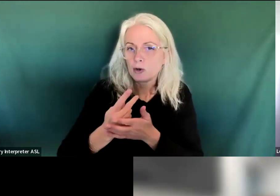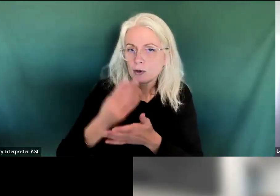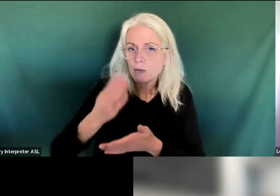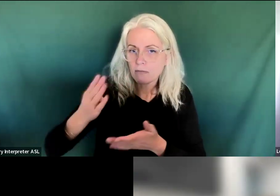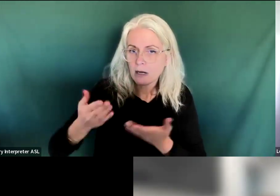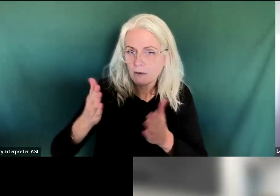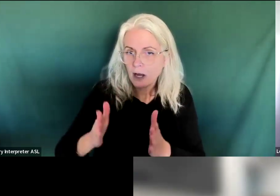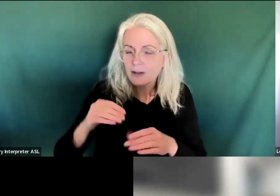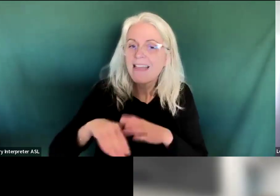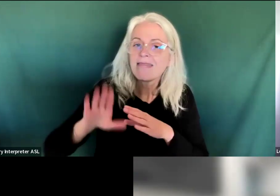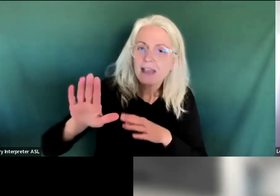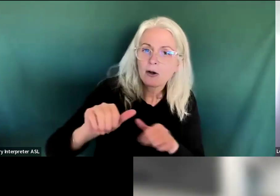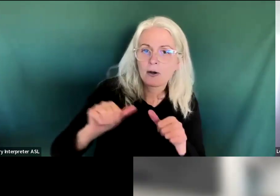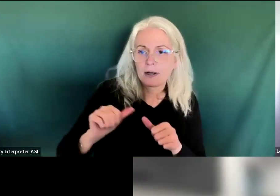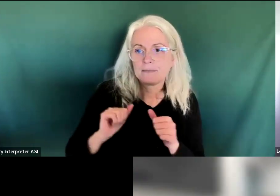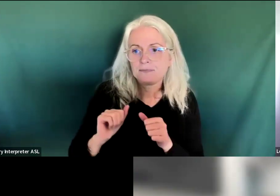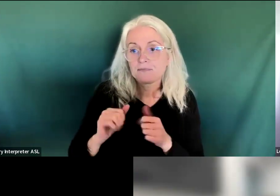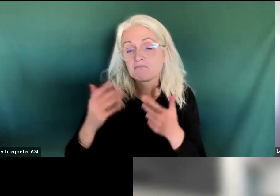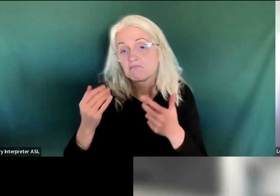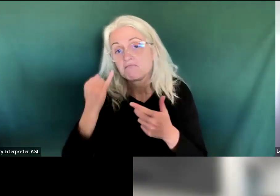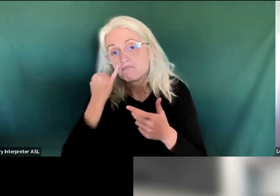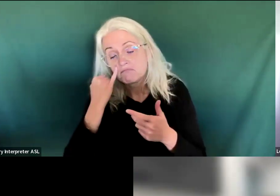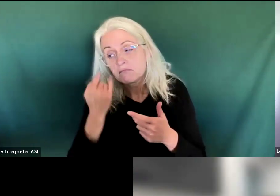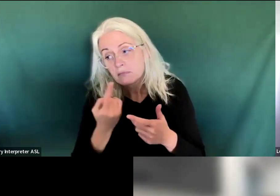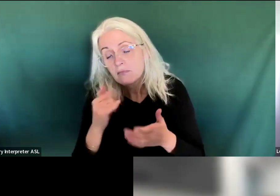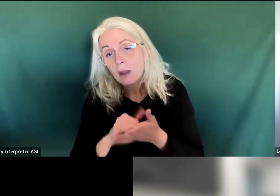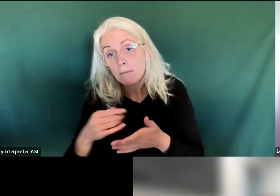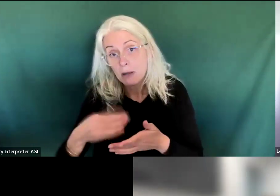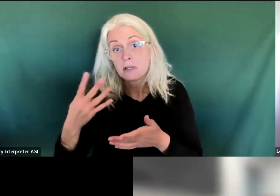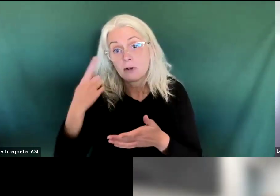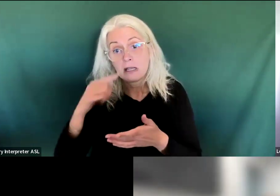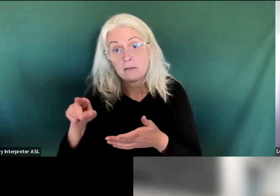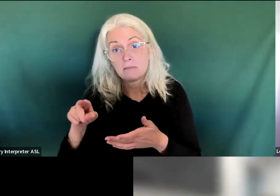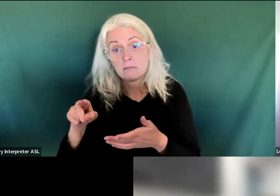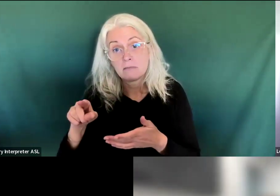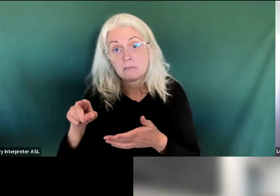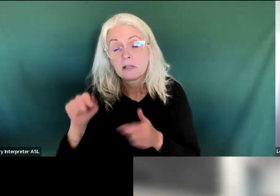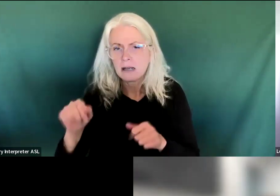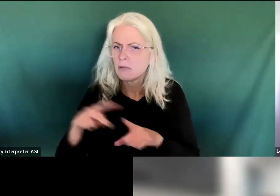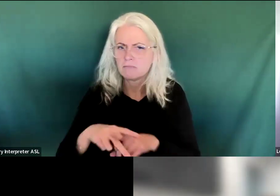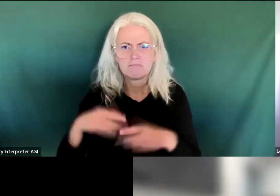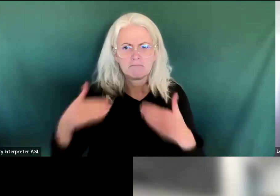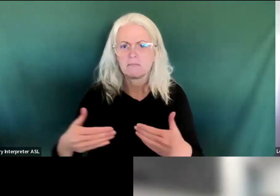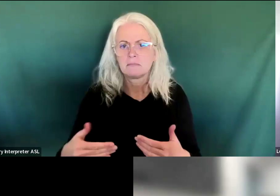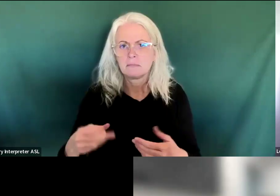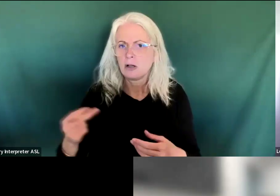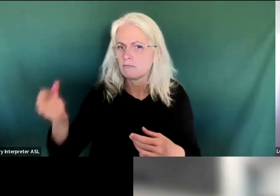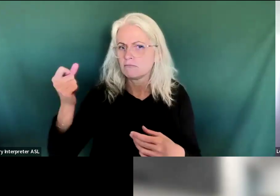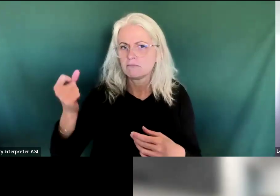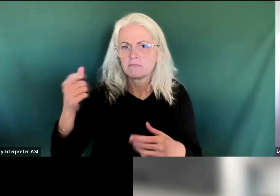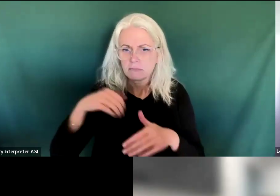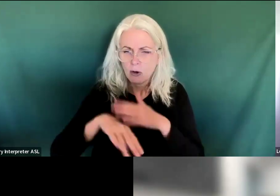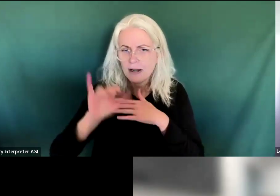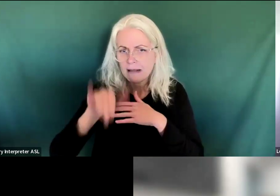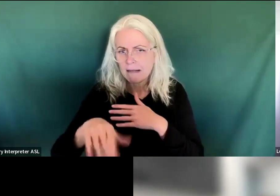broadband providers in their area. So if there is one that pops up for them, then they could apply automatically by going